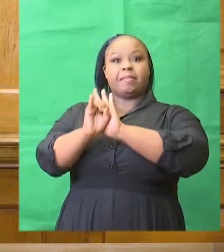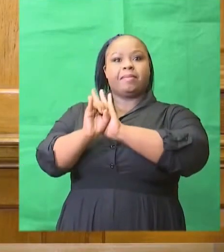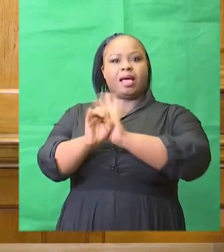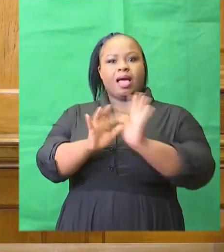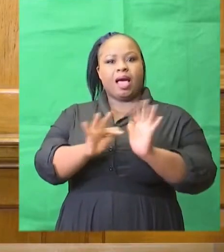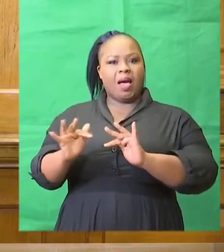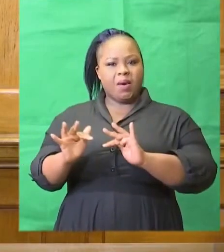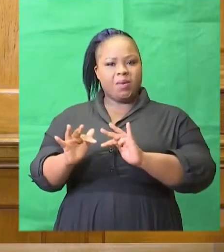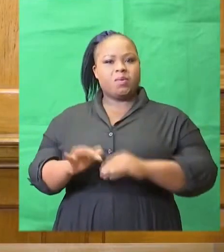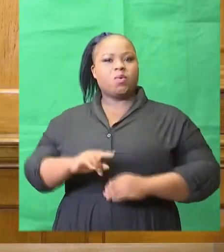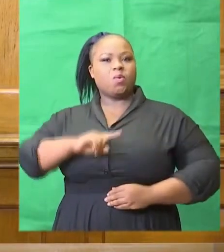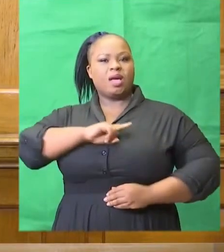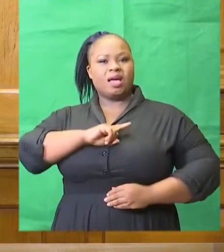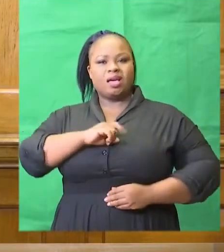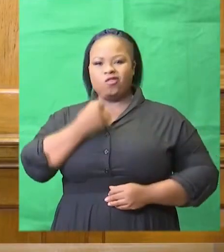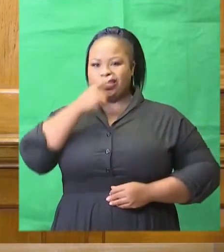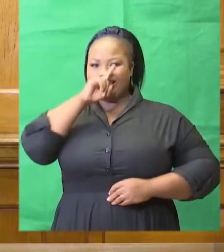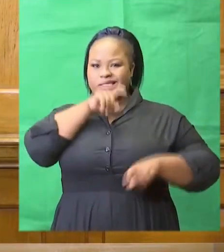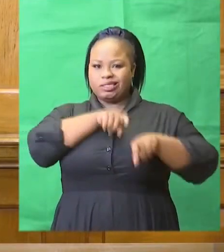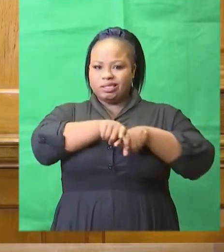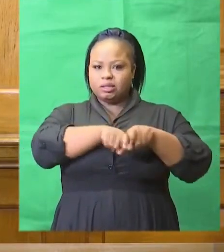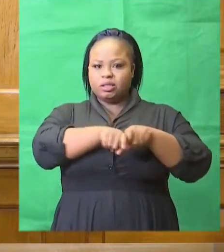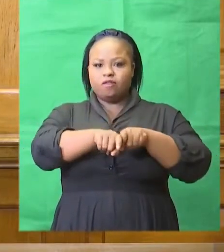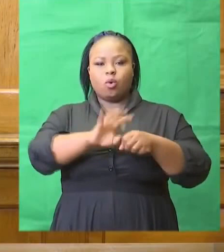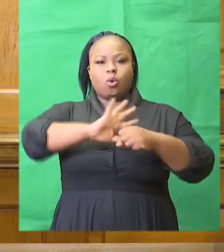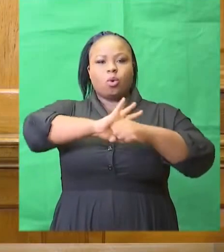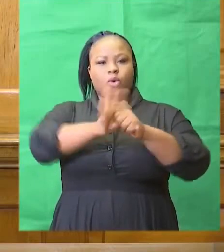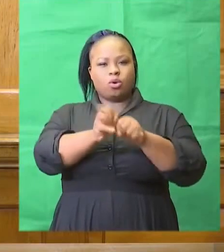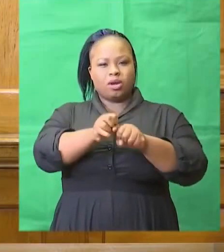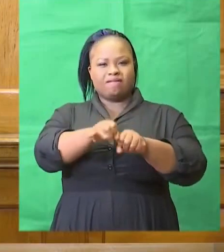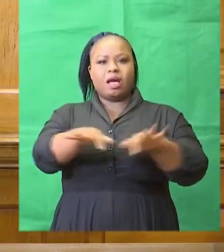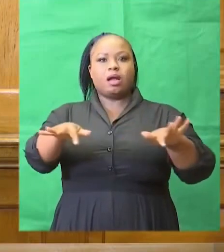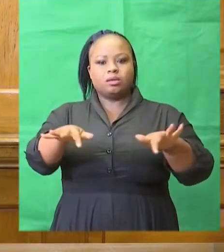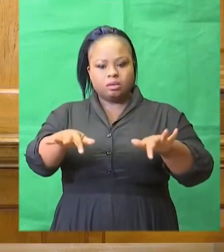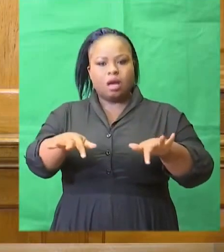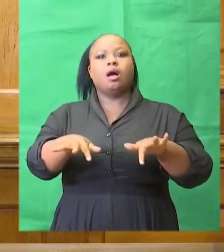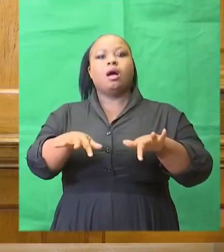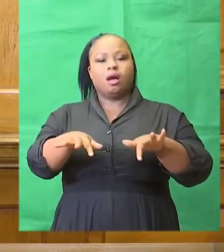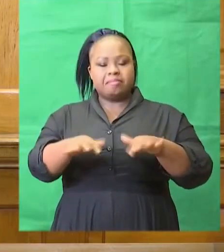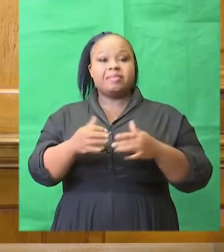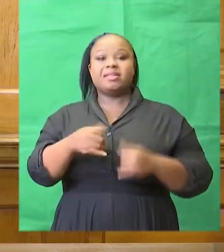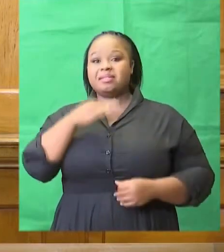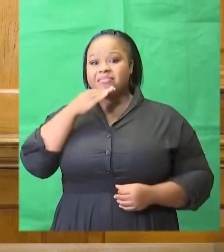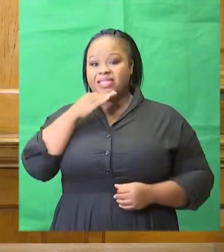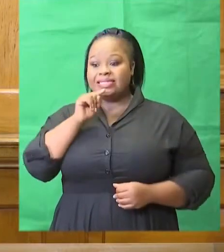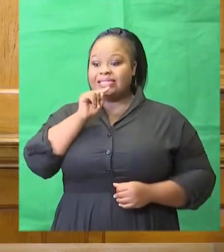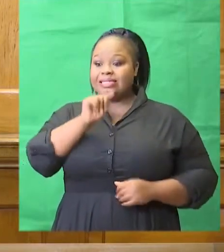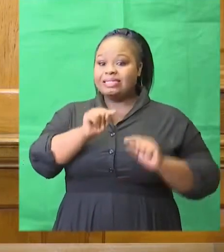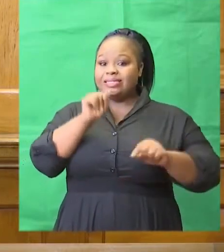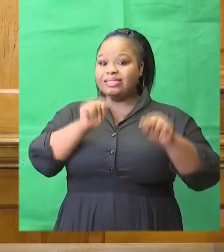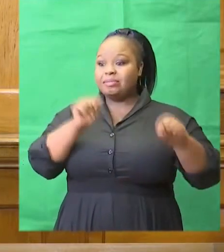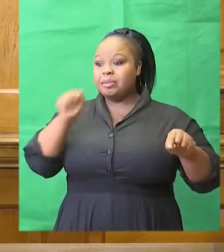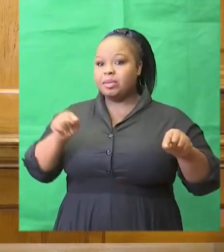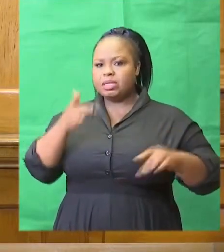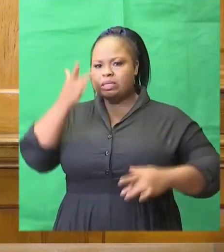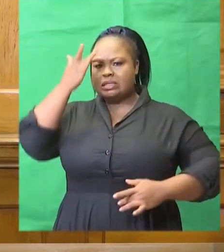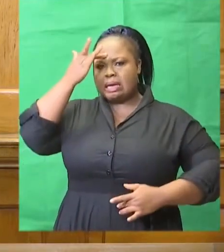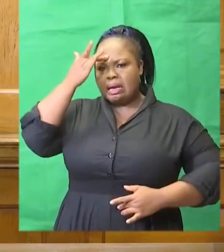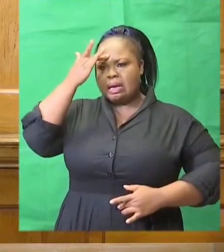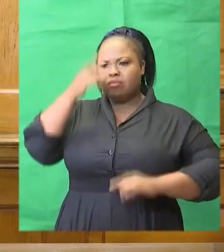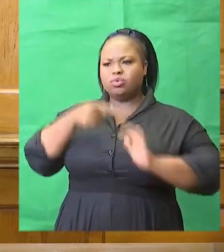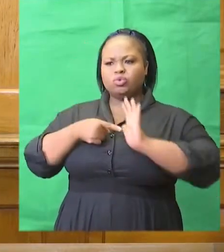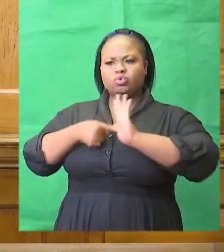current COVID-19 tests. This means that people who are showing COVID-19